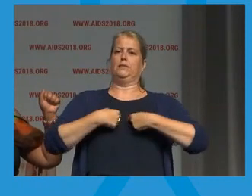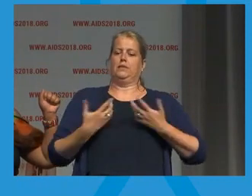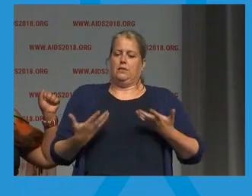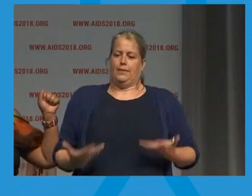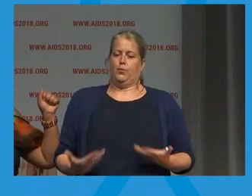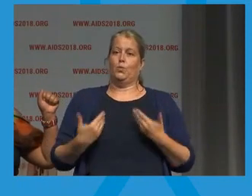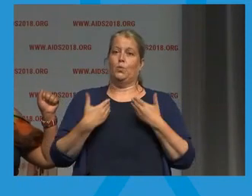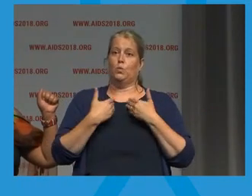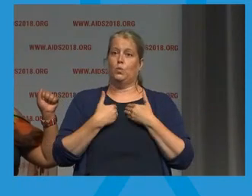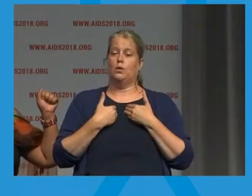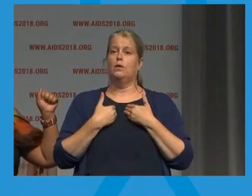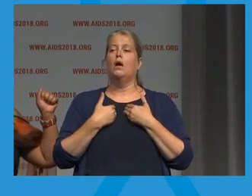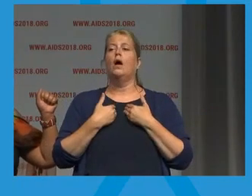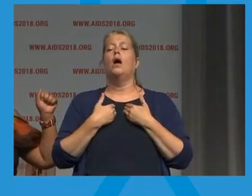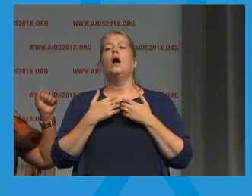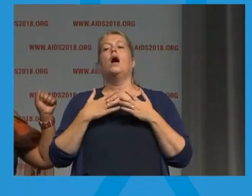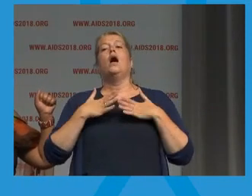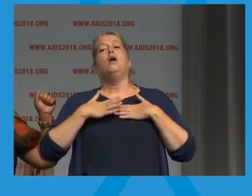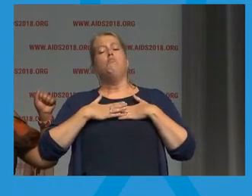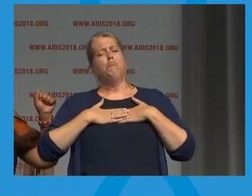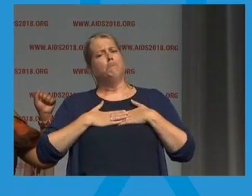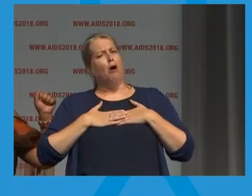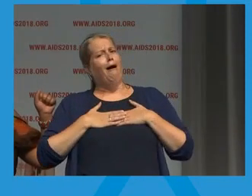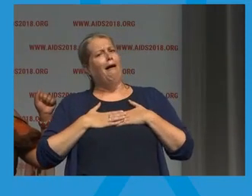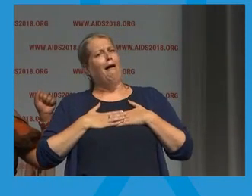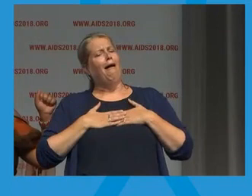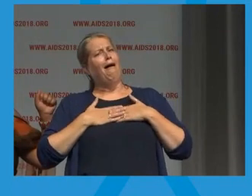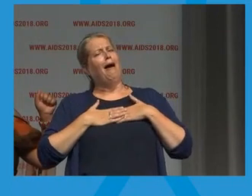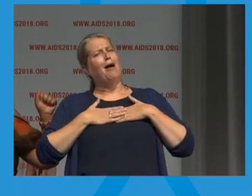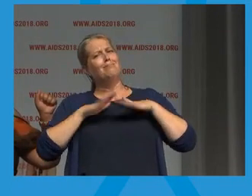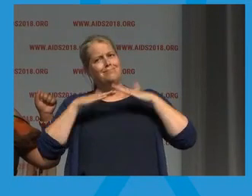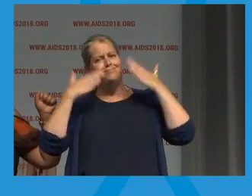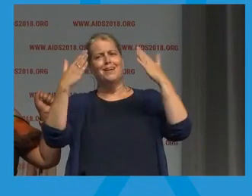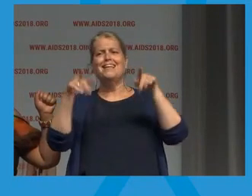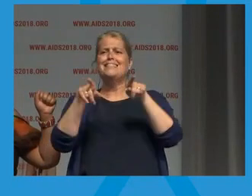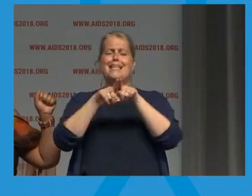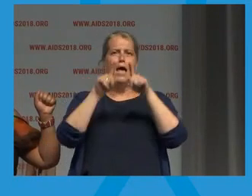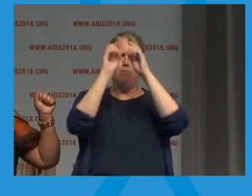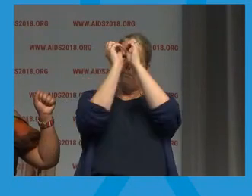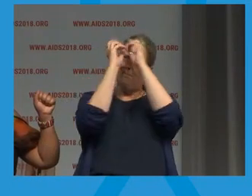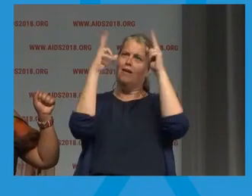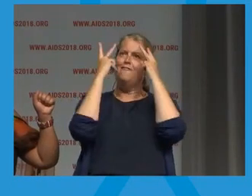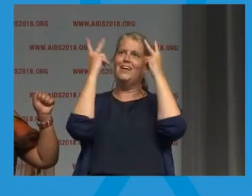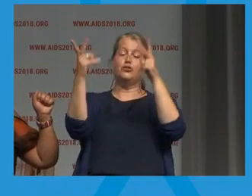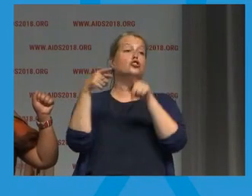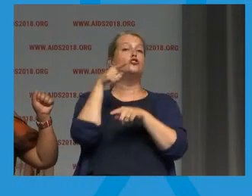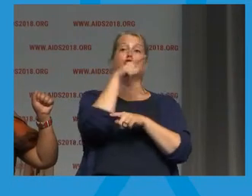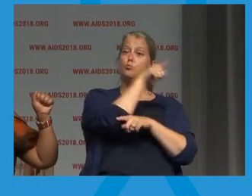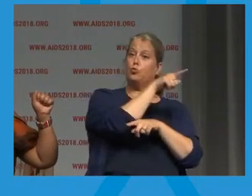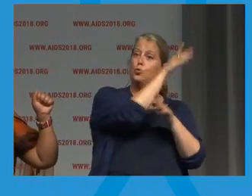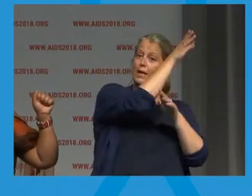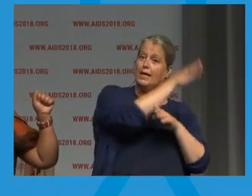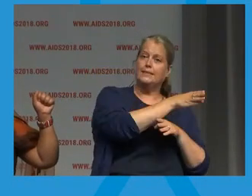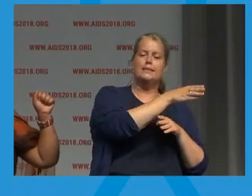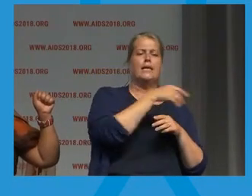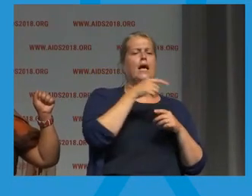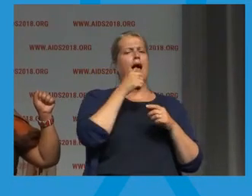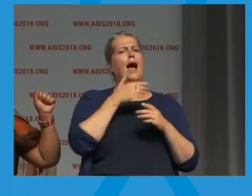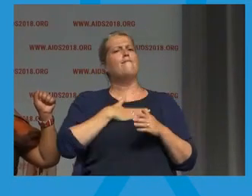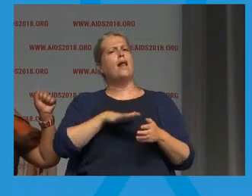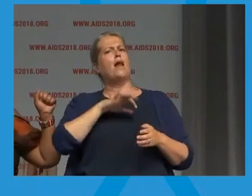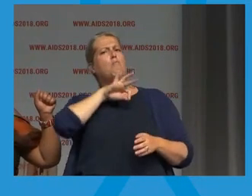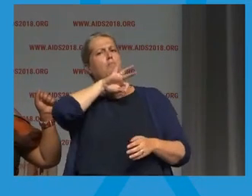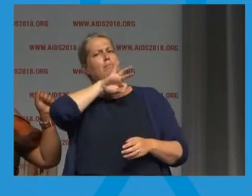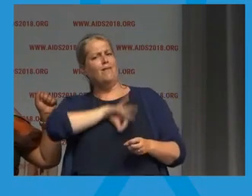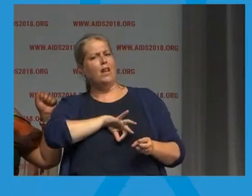the same determination that Prudence had. It is a privilege that I may carry on this legacy with